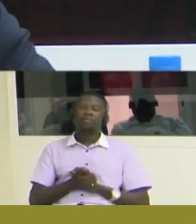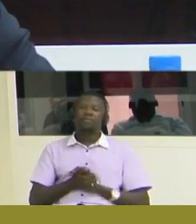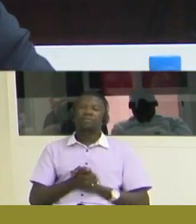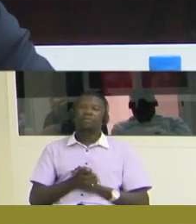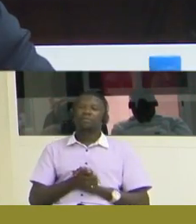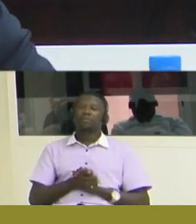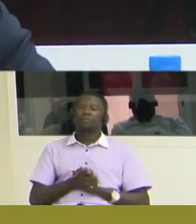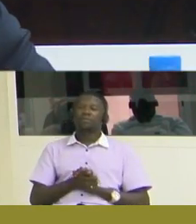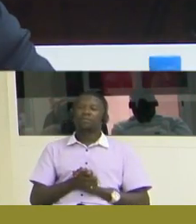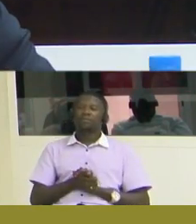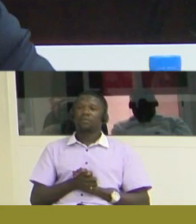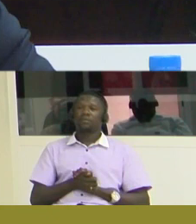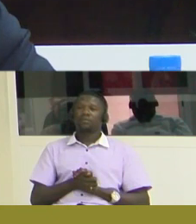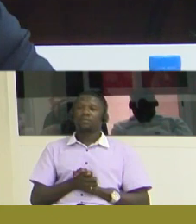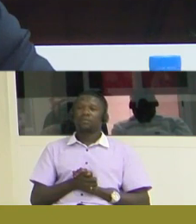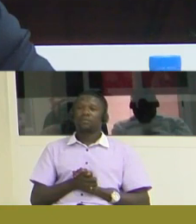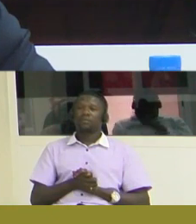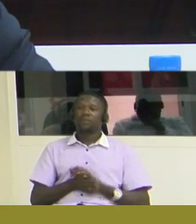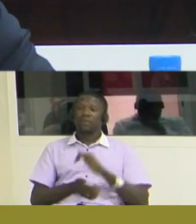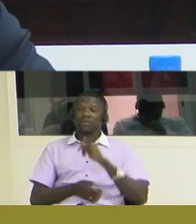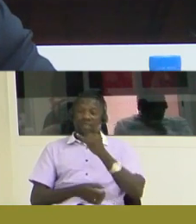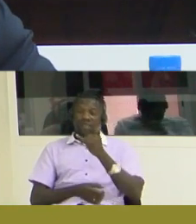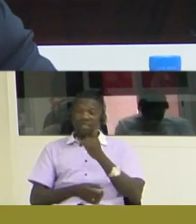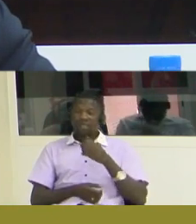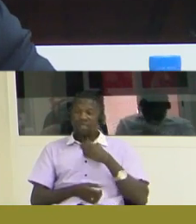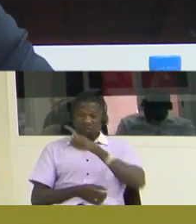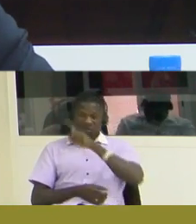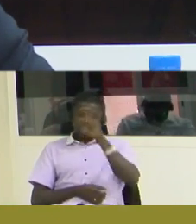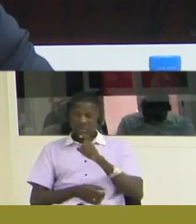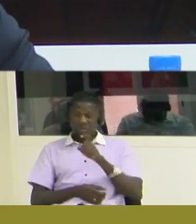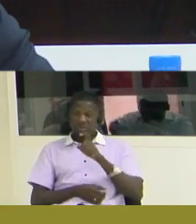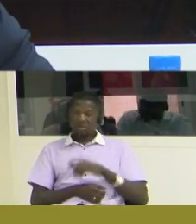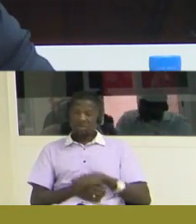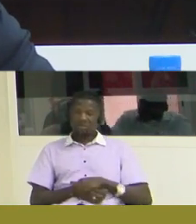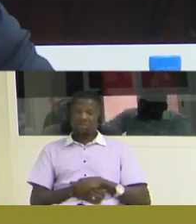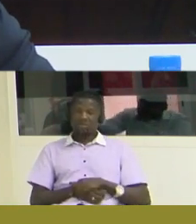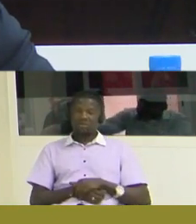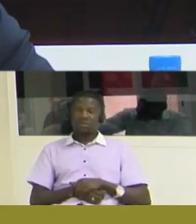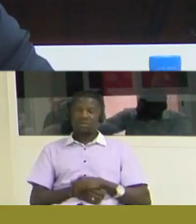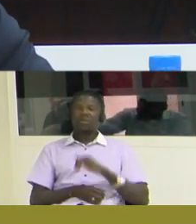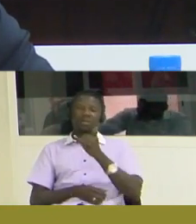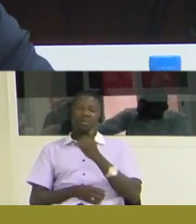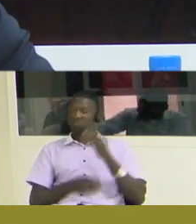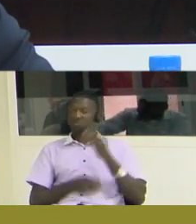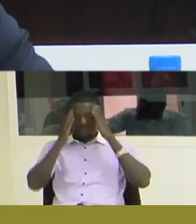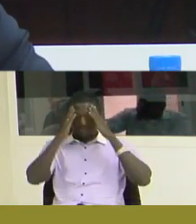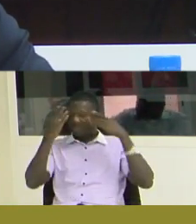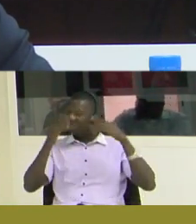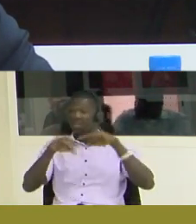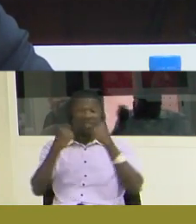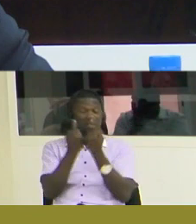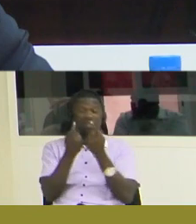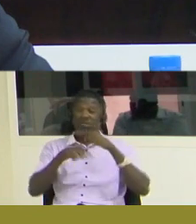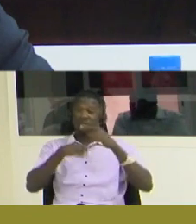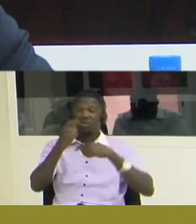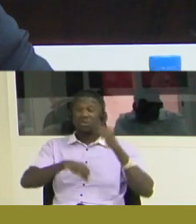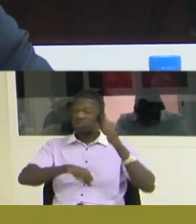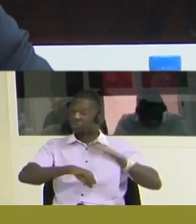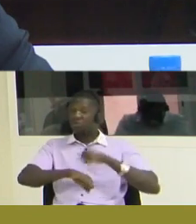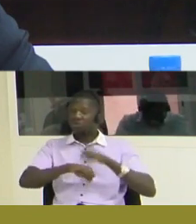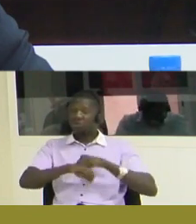yes is that a question yes I I don't know anything about the torture of Santa savelii